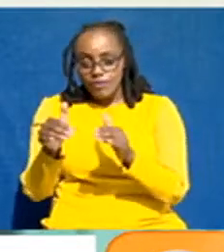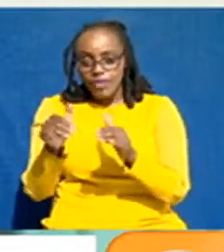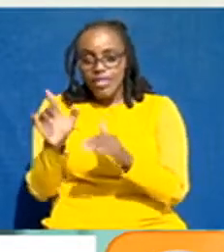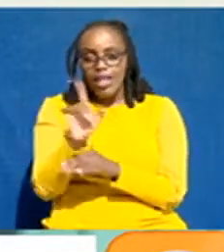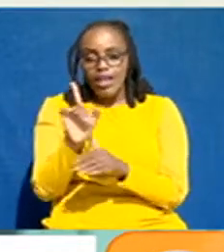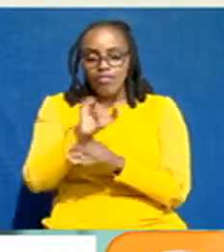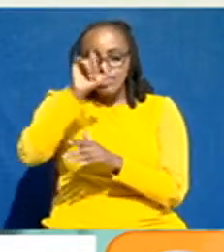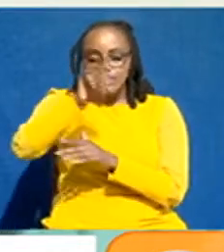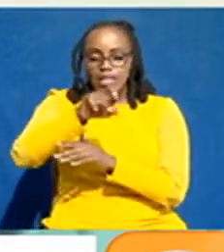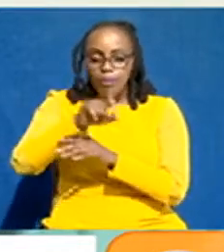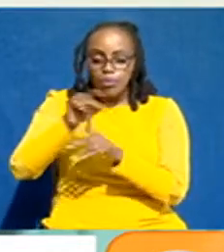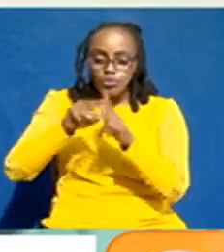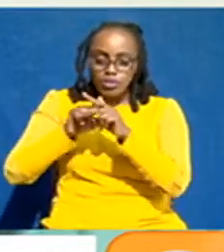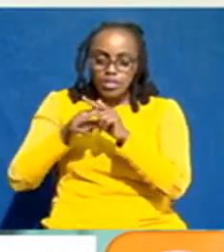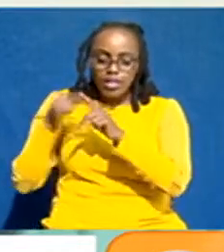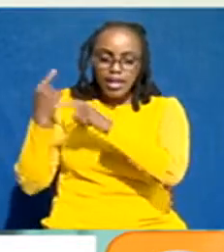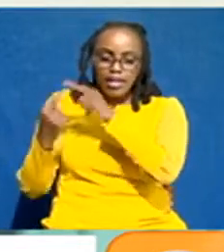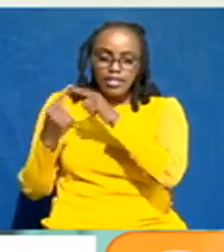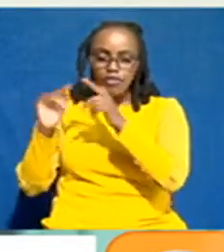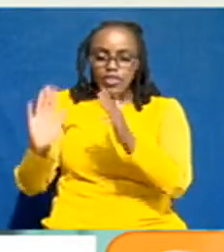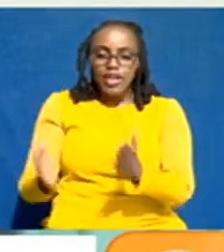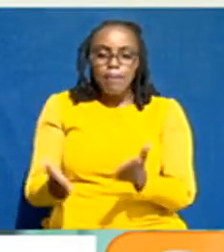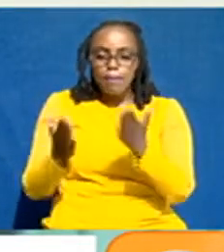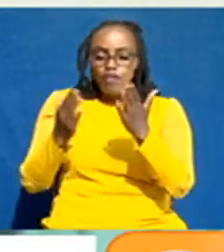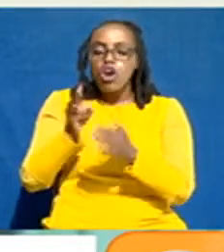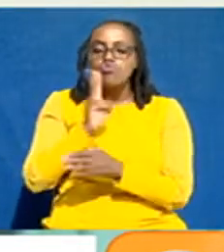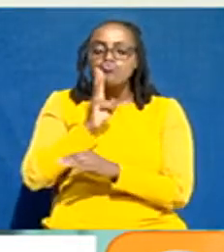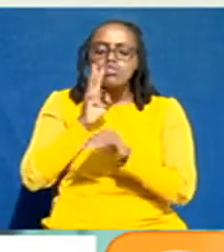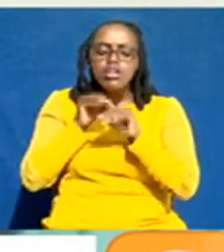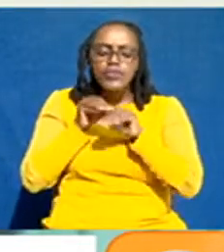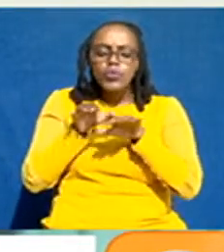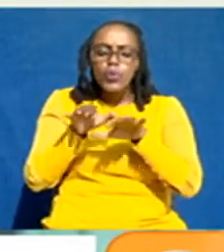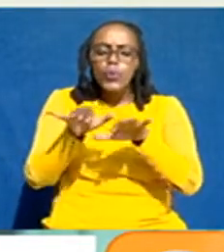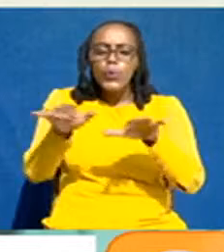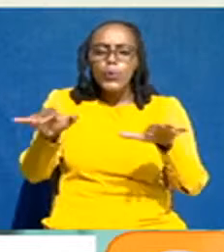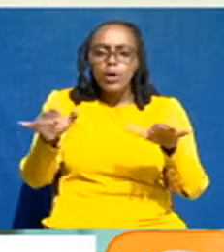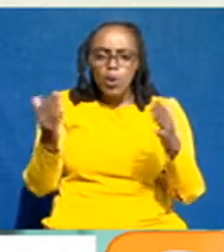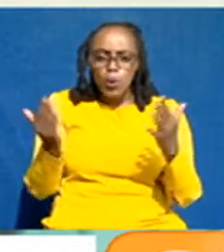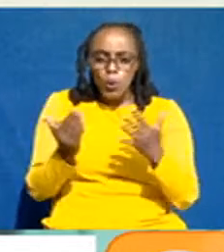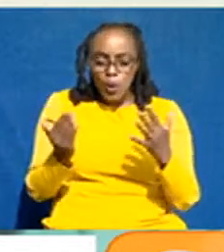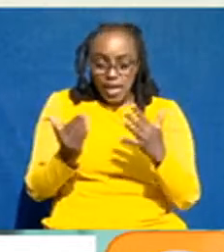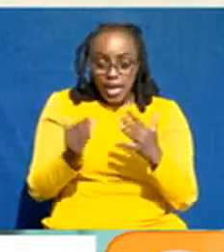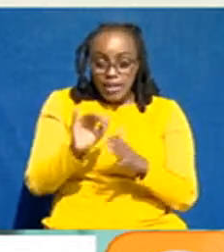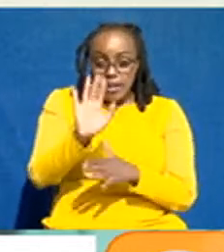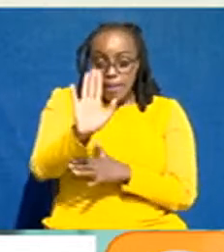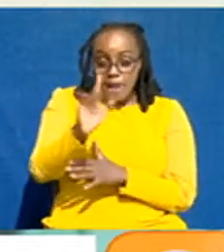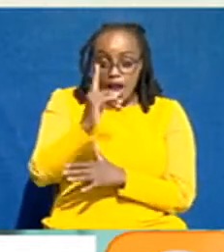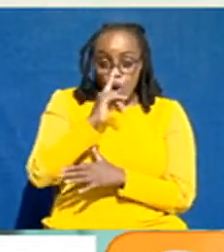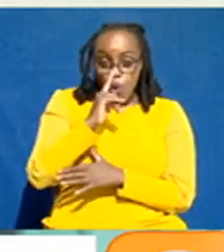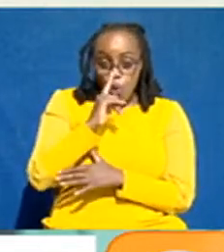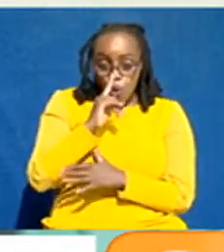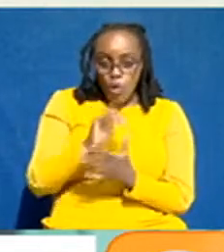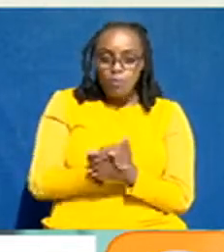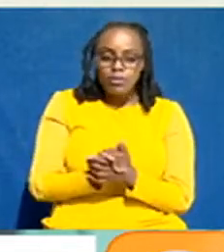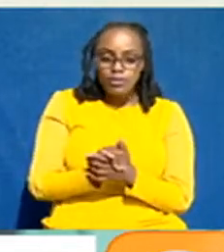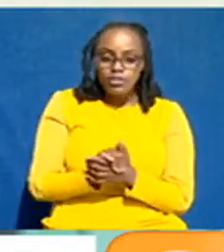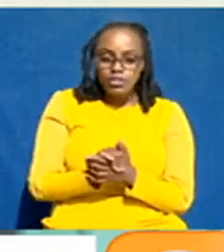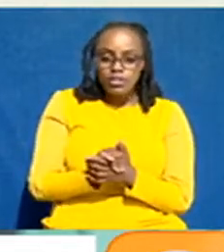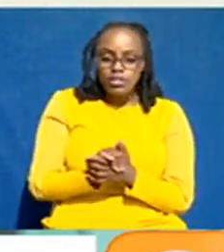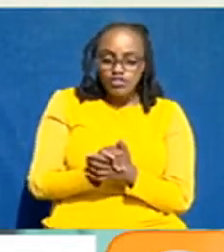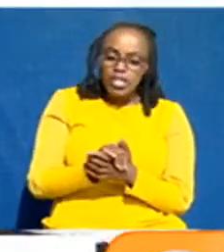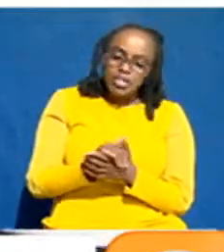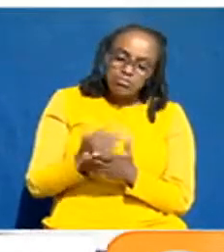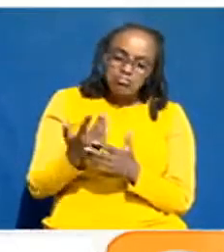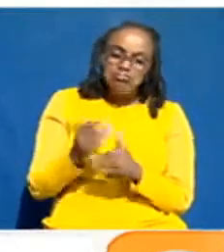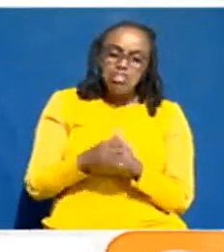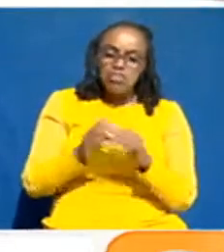start experiencing improved water flows in their homesteads. Okay. Yeah, it's already